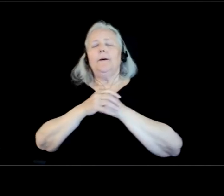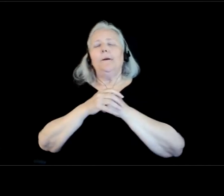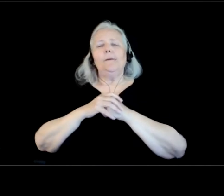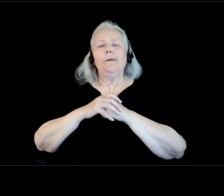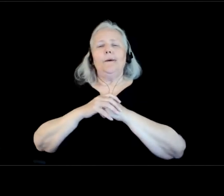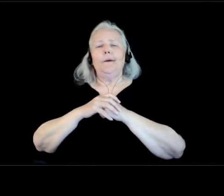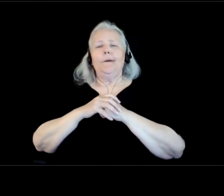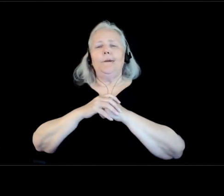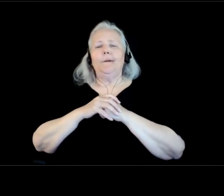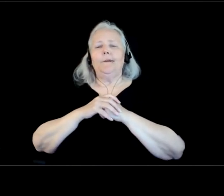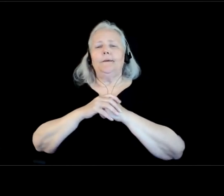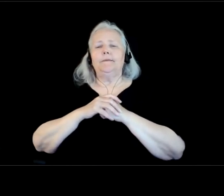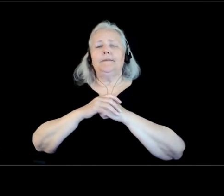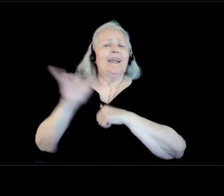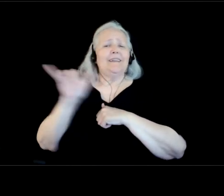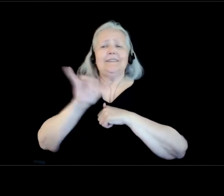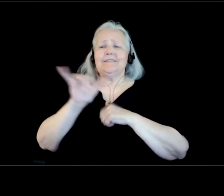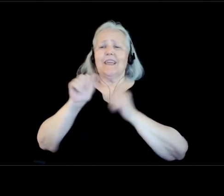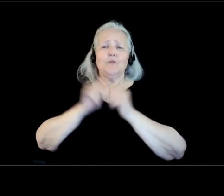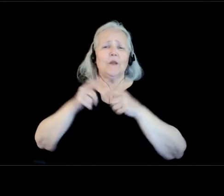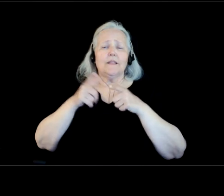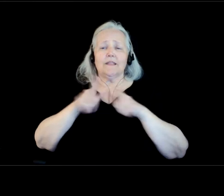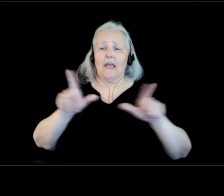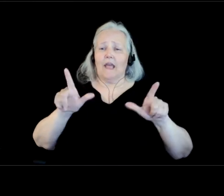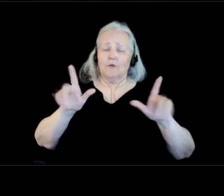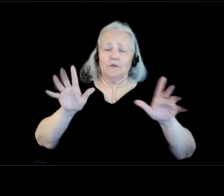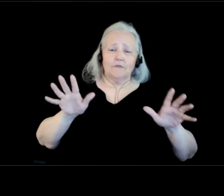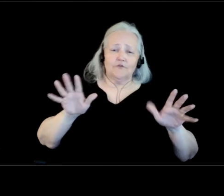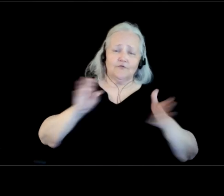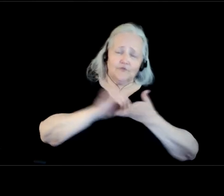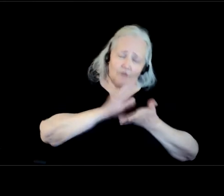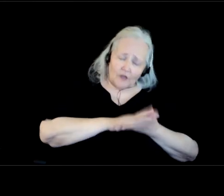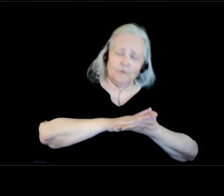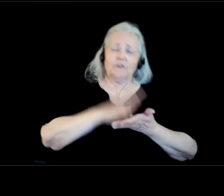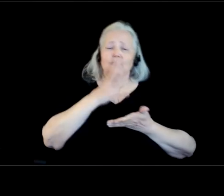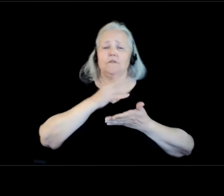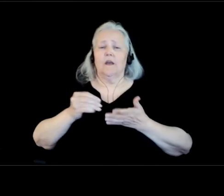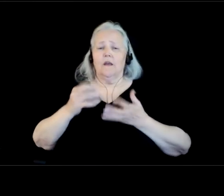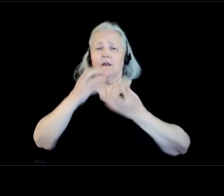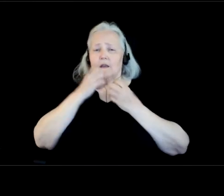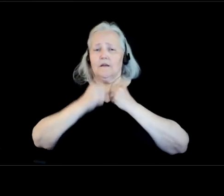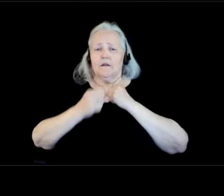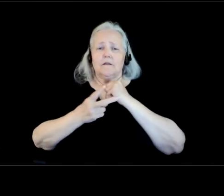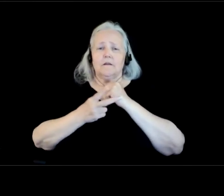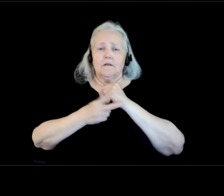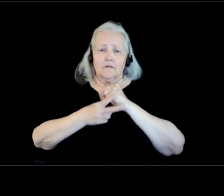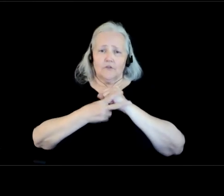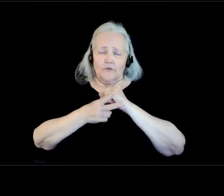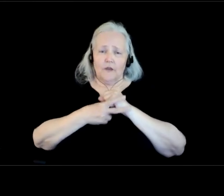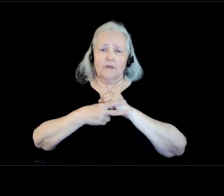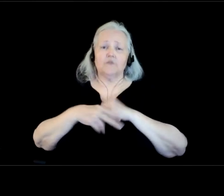just like language documentation and conservation did the tribute papers to Himmelmann